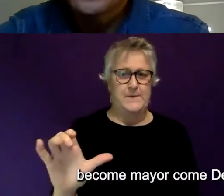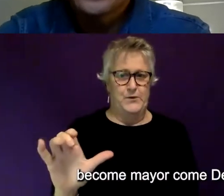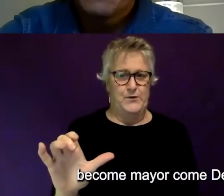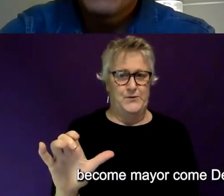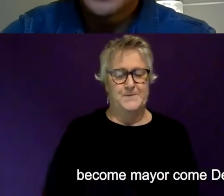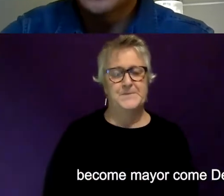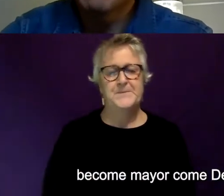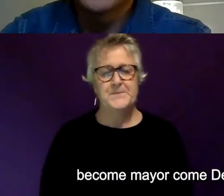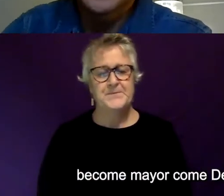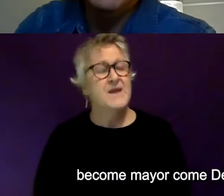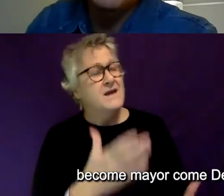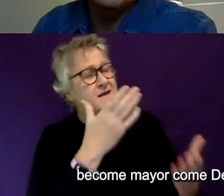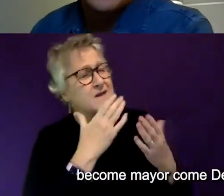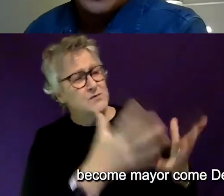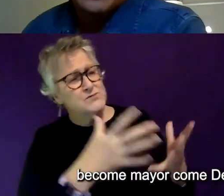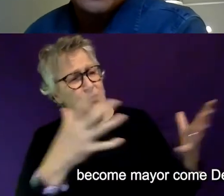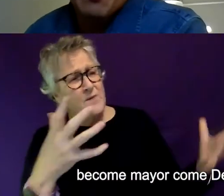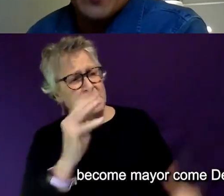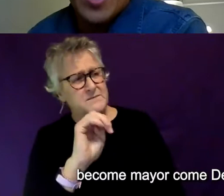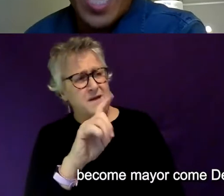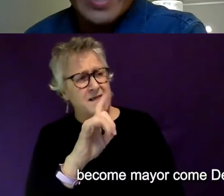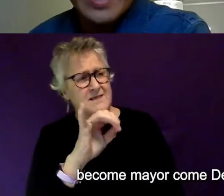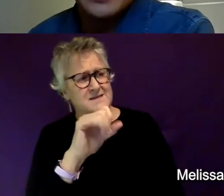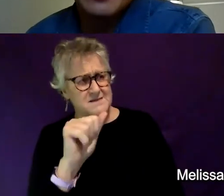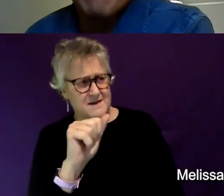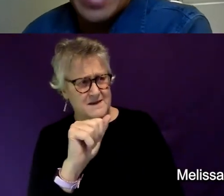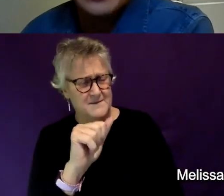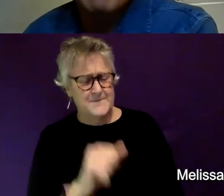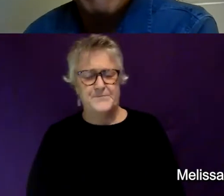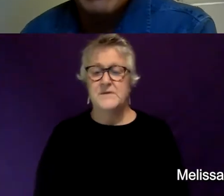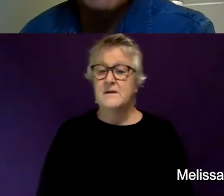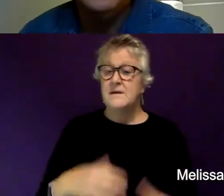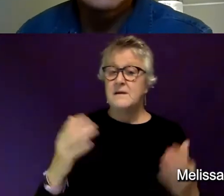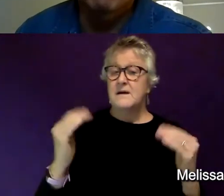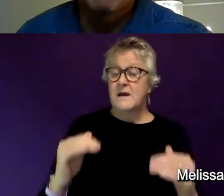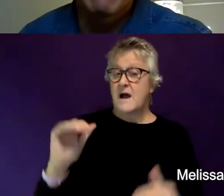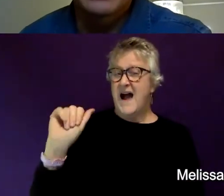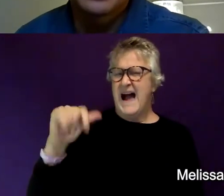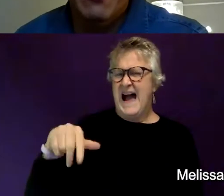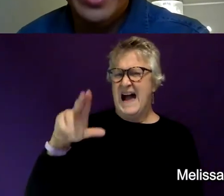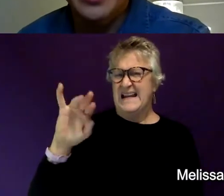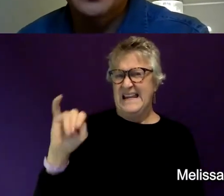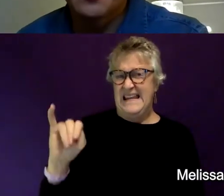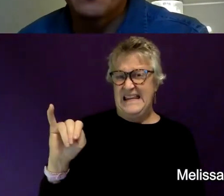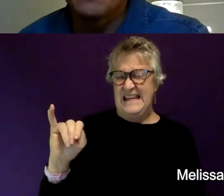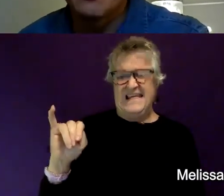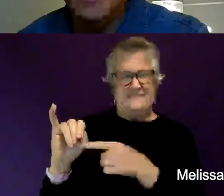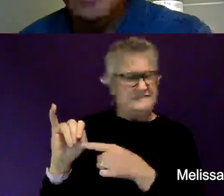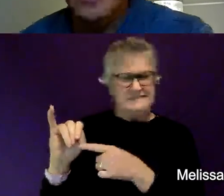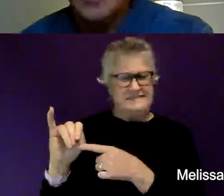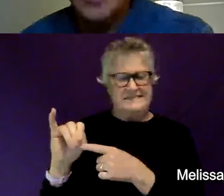Thank you so much, Melissa. So Aki had a bit of an emergency and won't be able to join us.